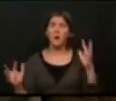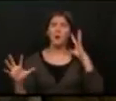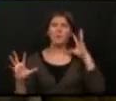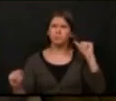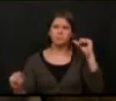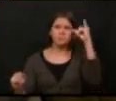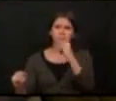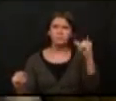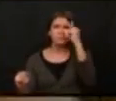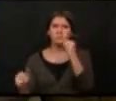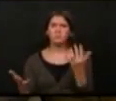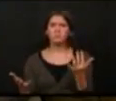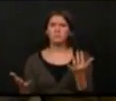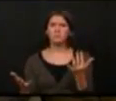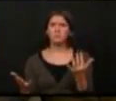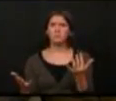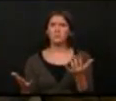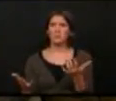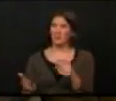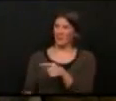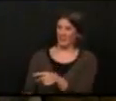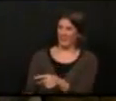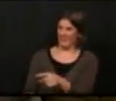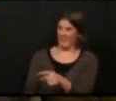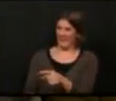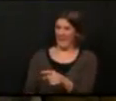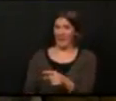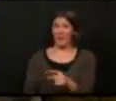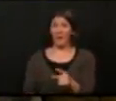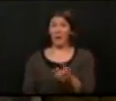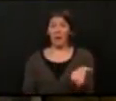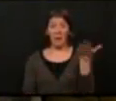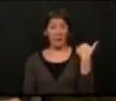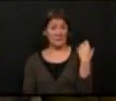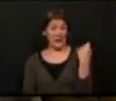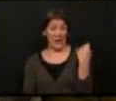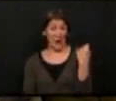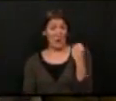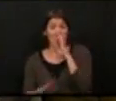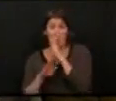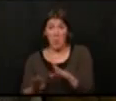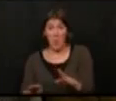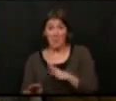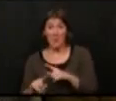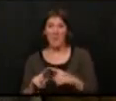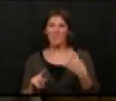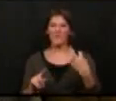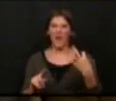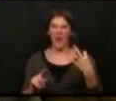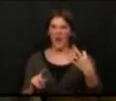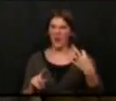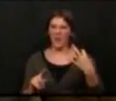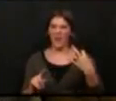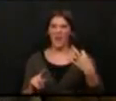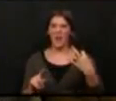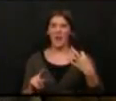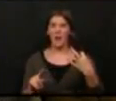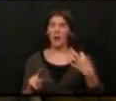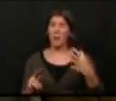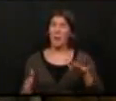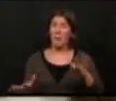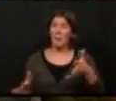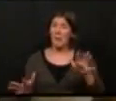they start up. I don't know why they were quiet as a dormouse last Saturday. On Friday, they were a dull roar,